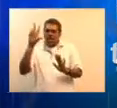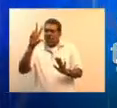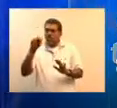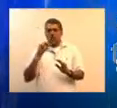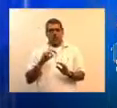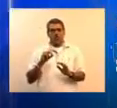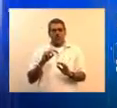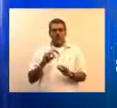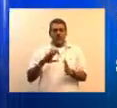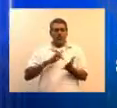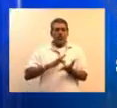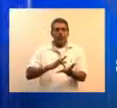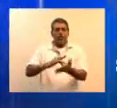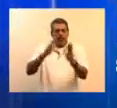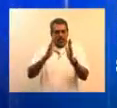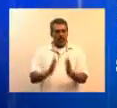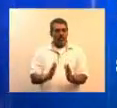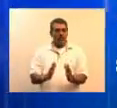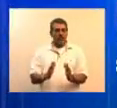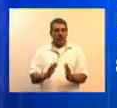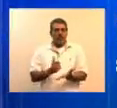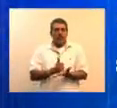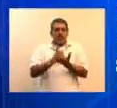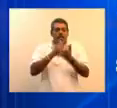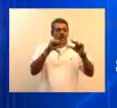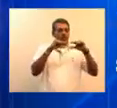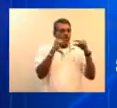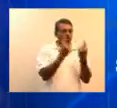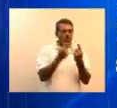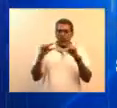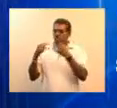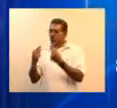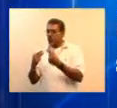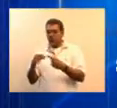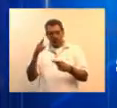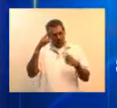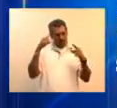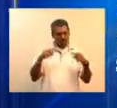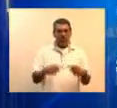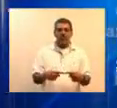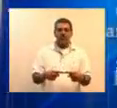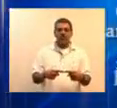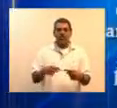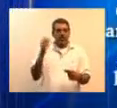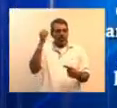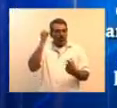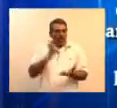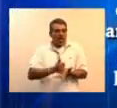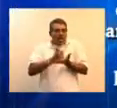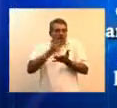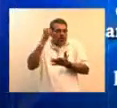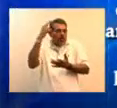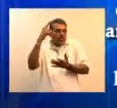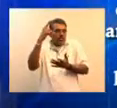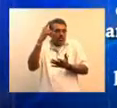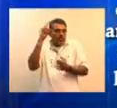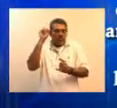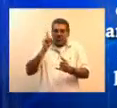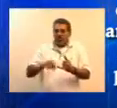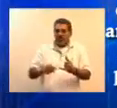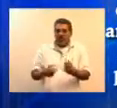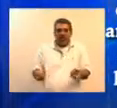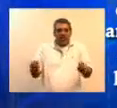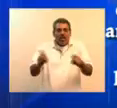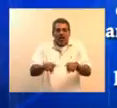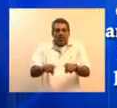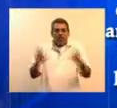party. Mediators assist the parties in generating options for settlement and act as agents of reality